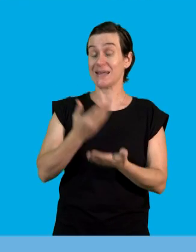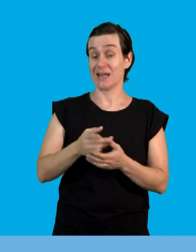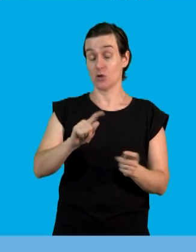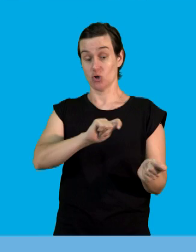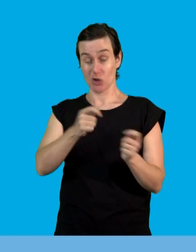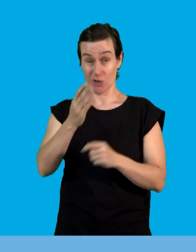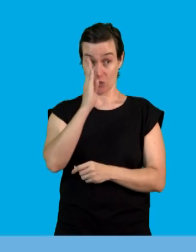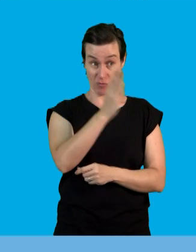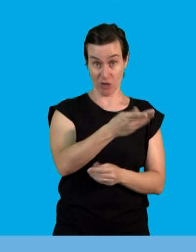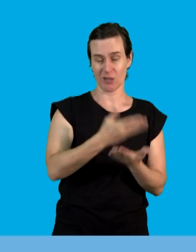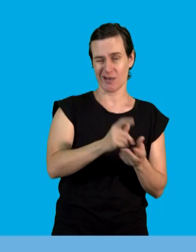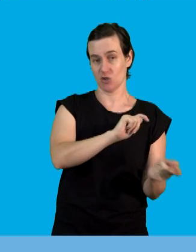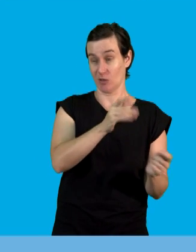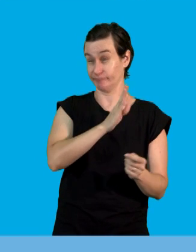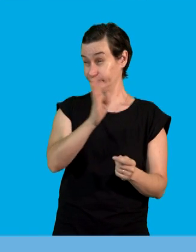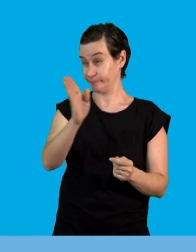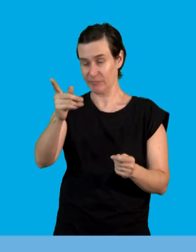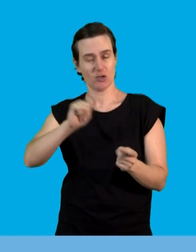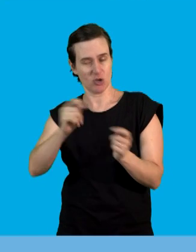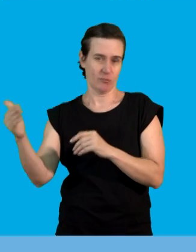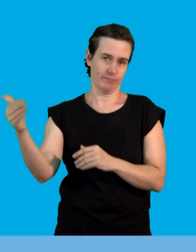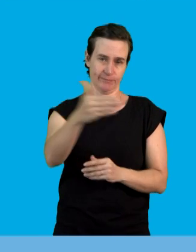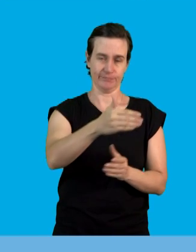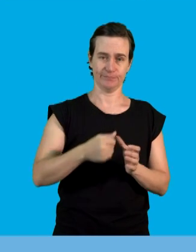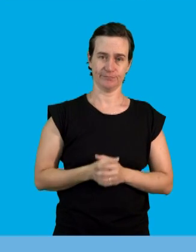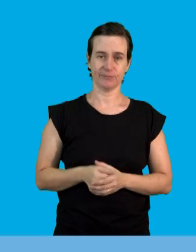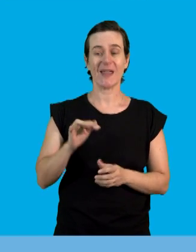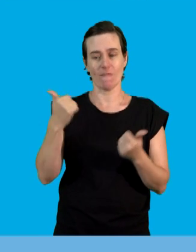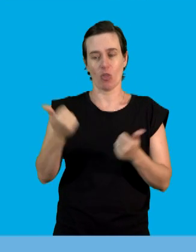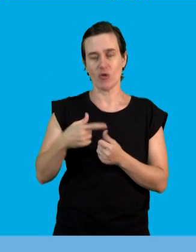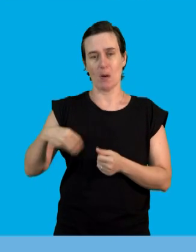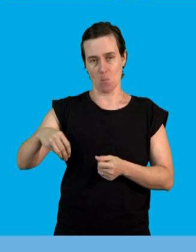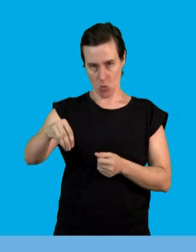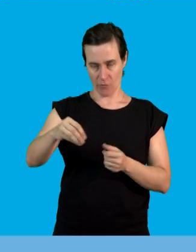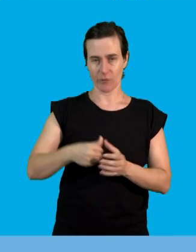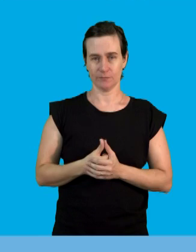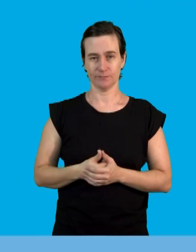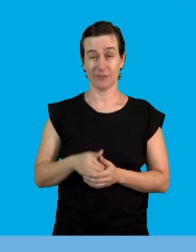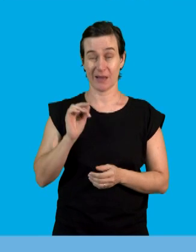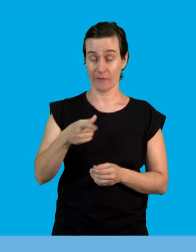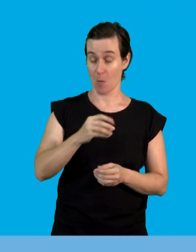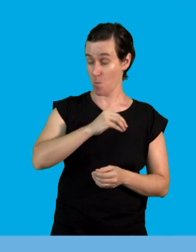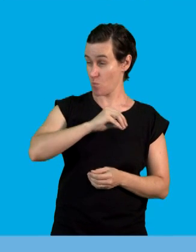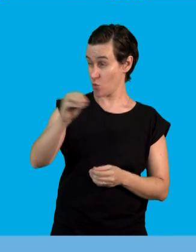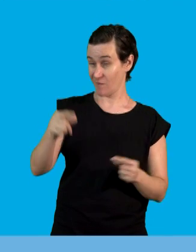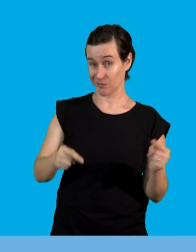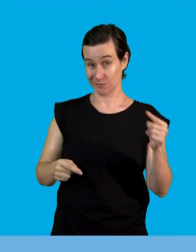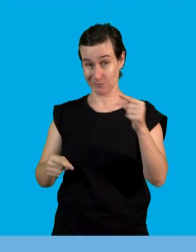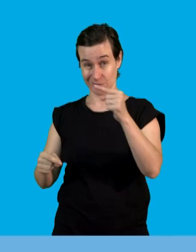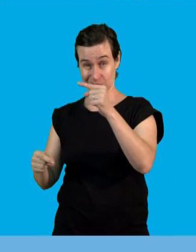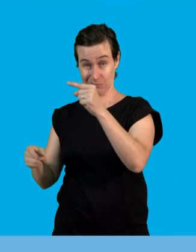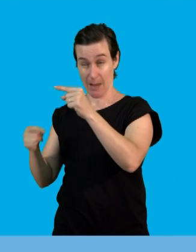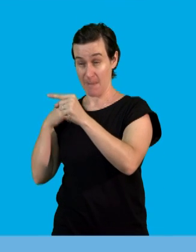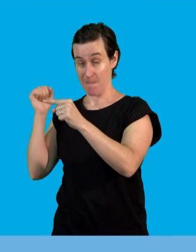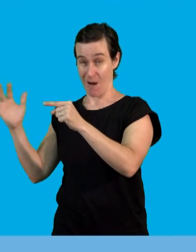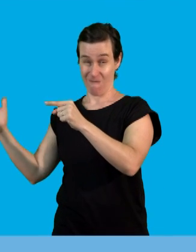it can change the direction of an object if it was already in motion. If it was going to the right and I